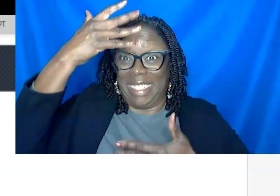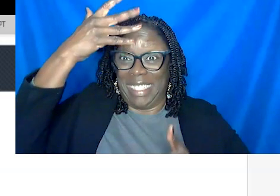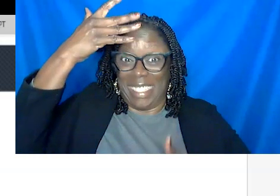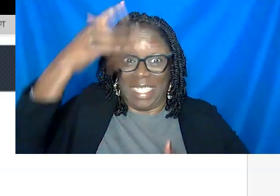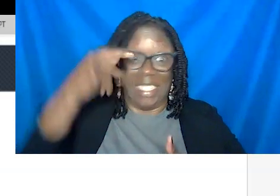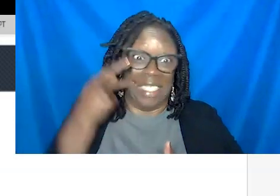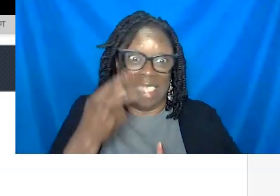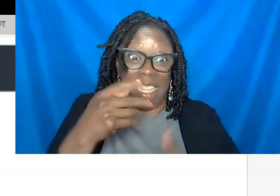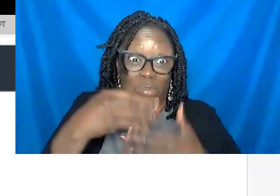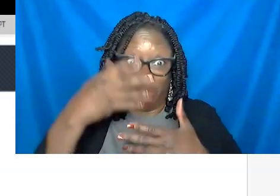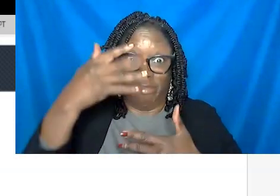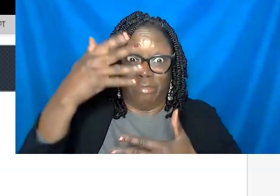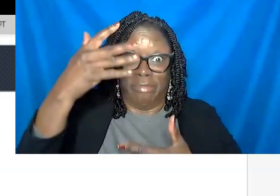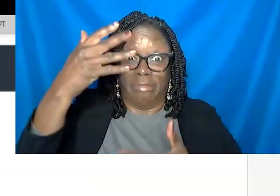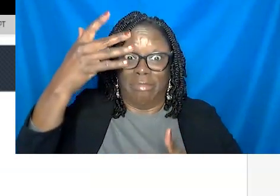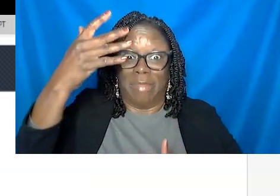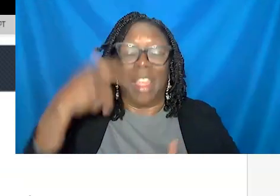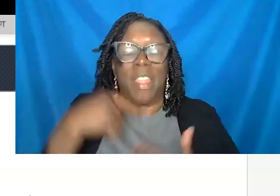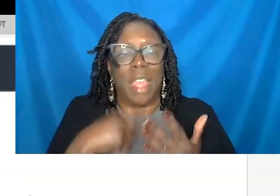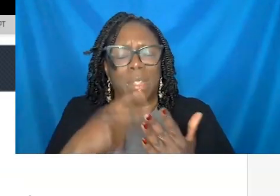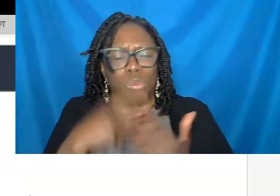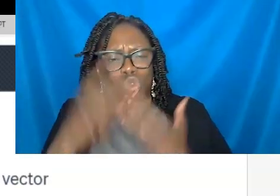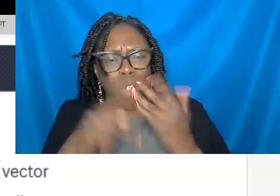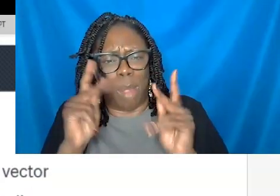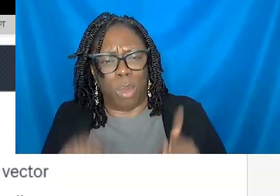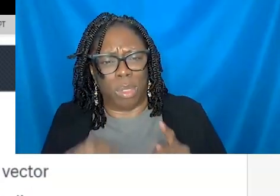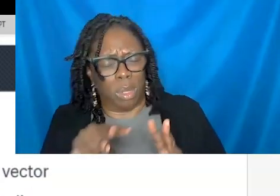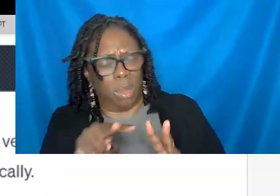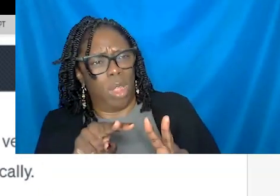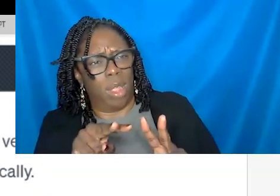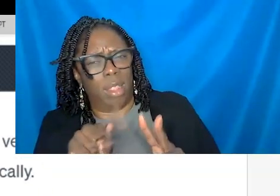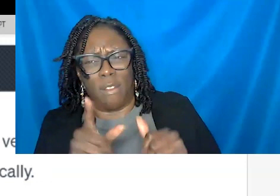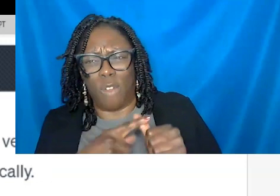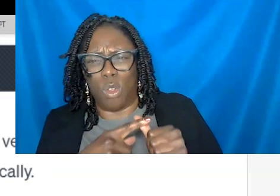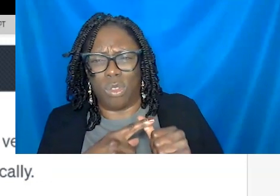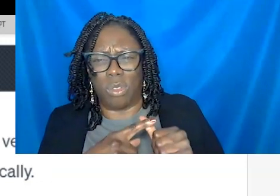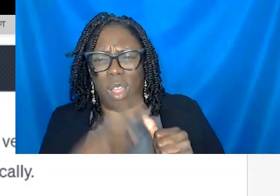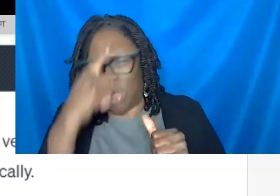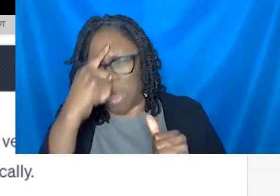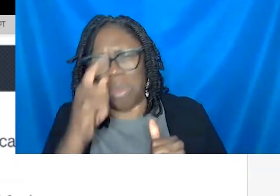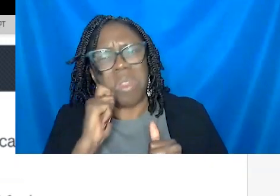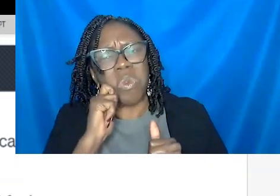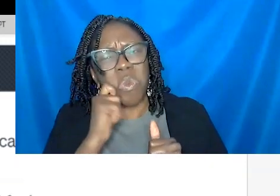Okay. As a programmer, this was the first thing it gave me, and I thought, okay, this is cool. I could learn